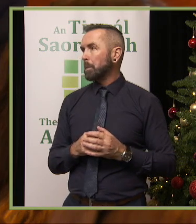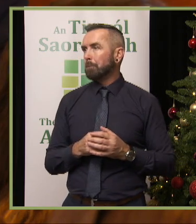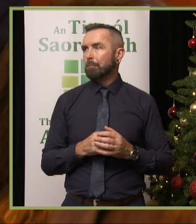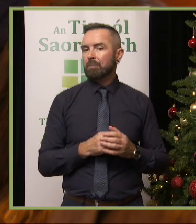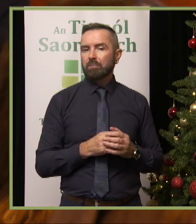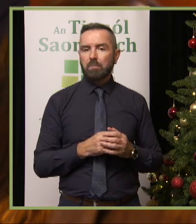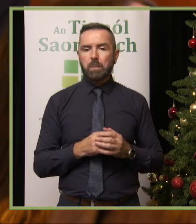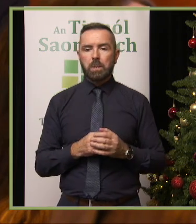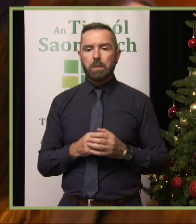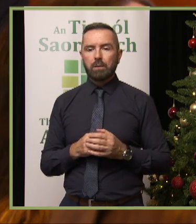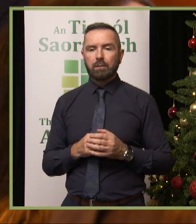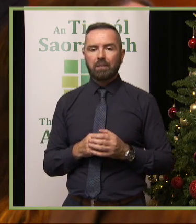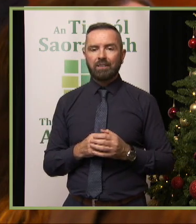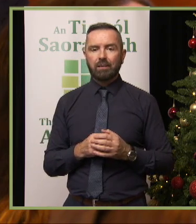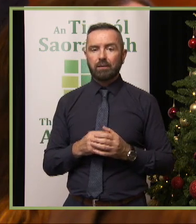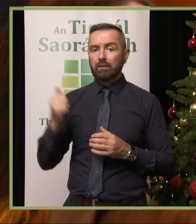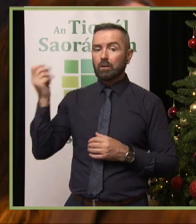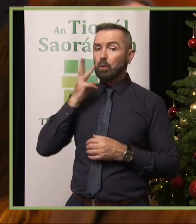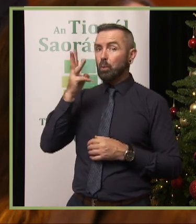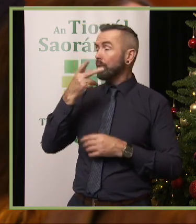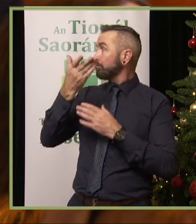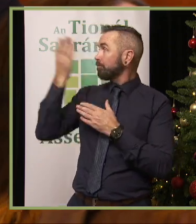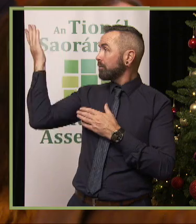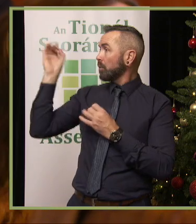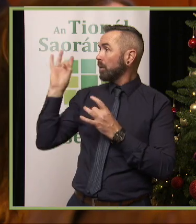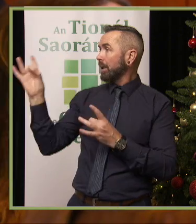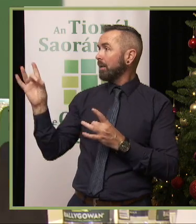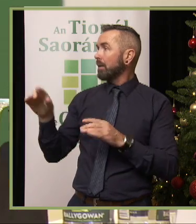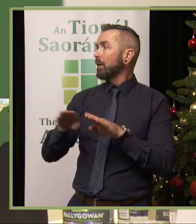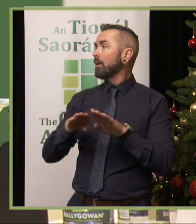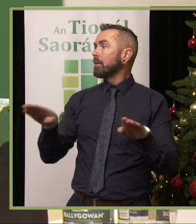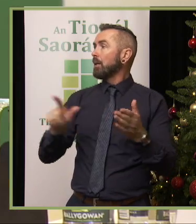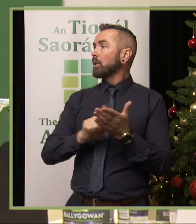Okay. Is that okay? Table 12.